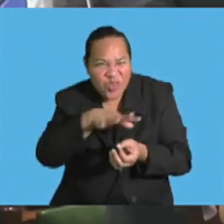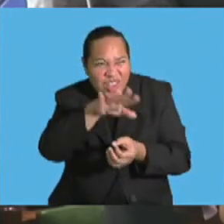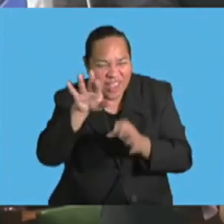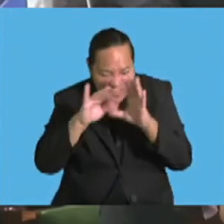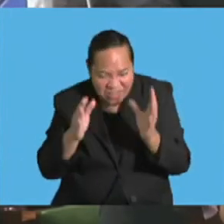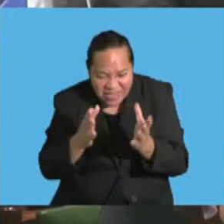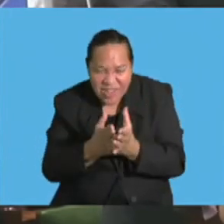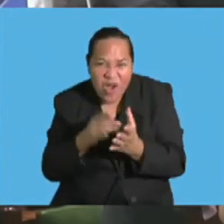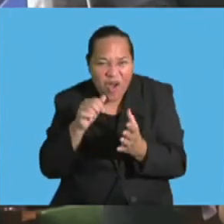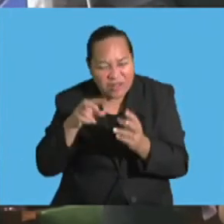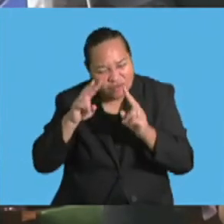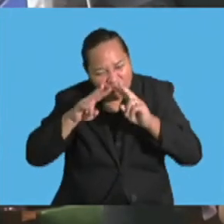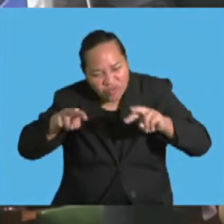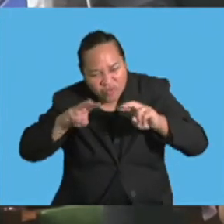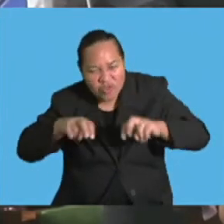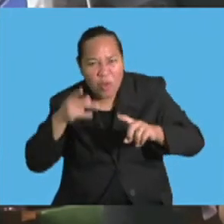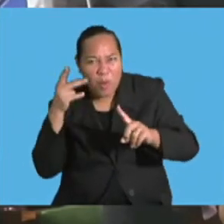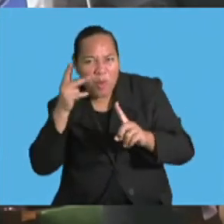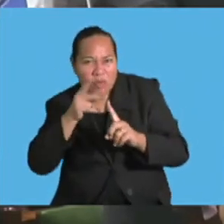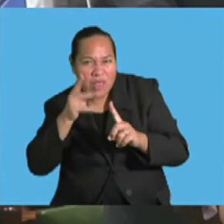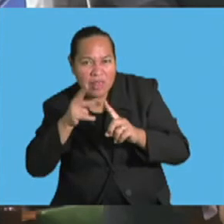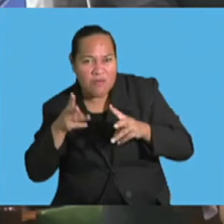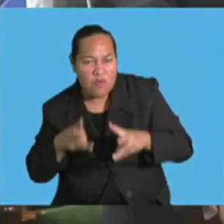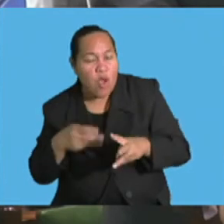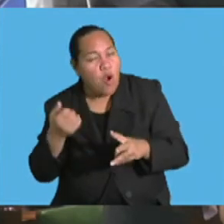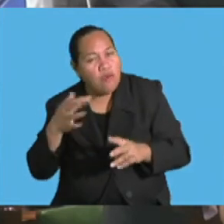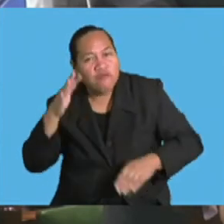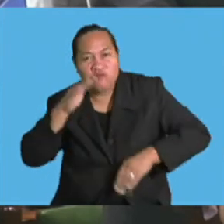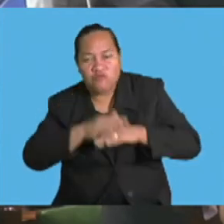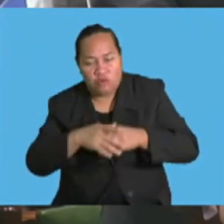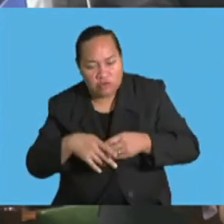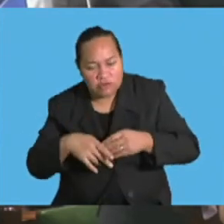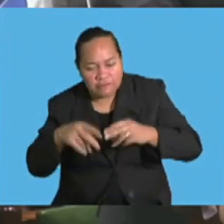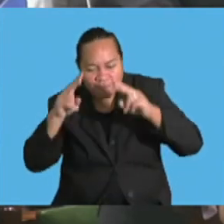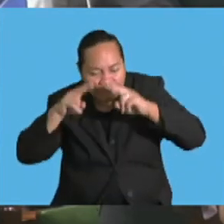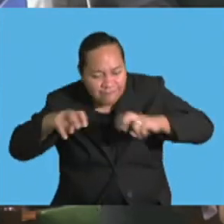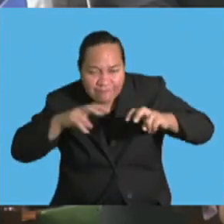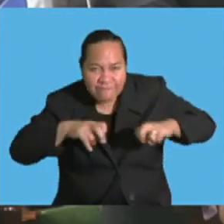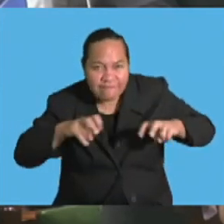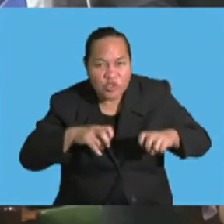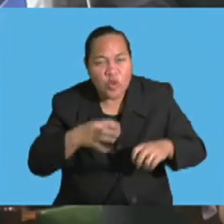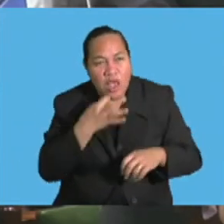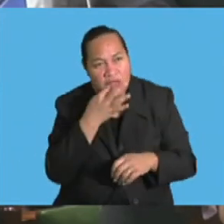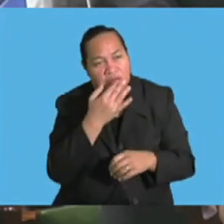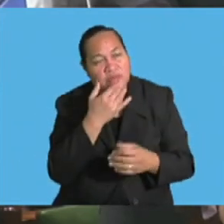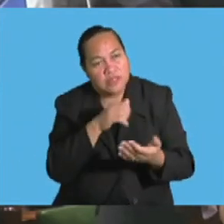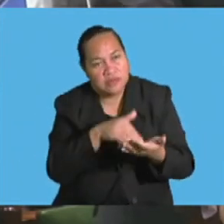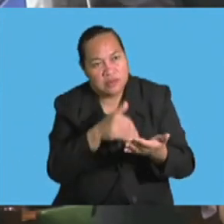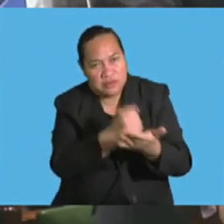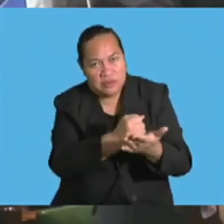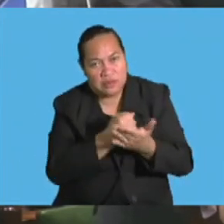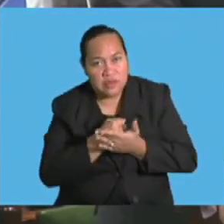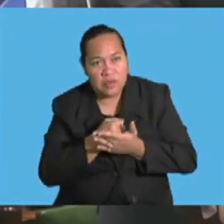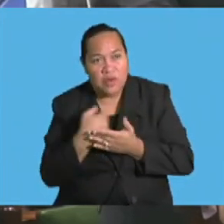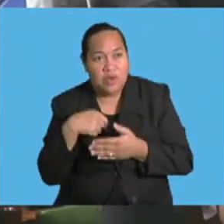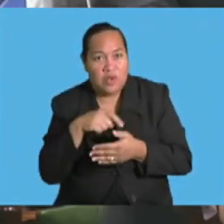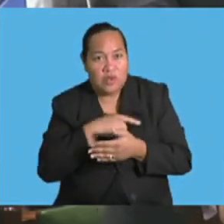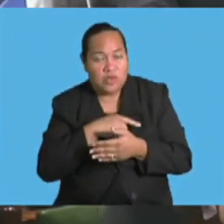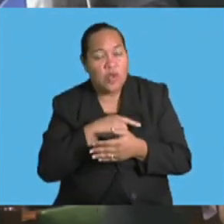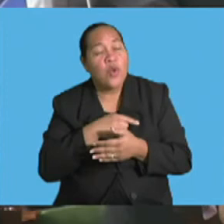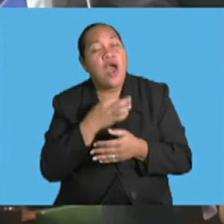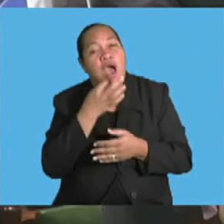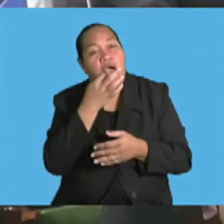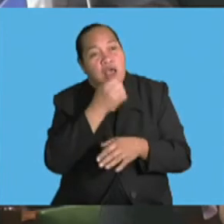increasing challenges we face from climate change and the pressures of development on land and at sea. We have an absolute and whole of